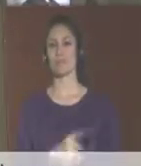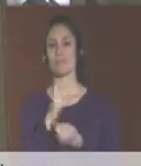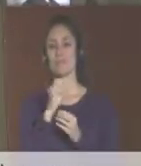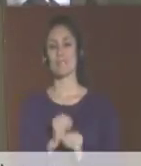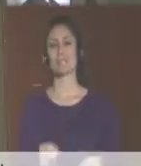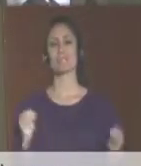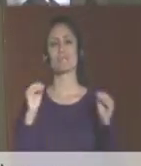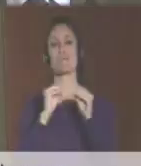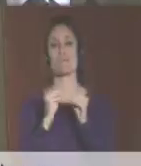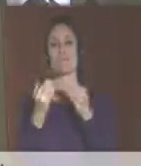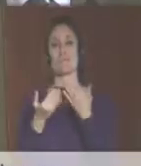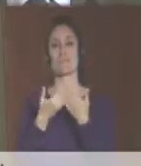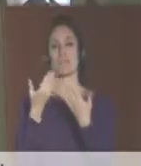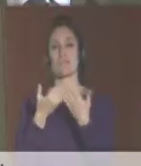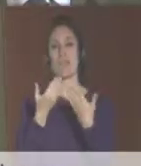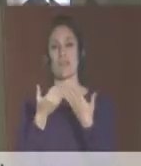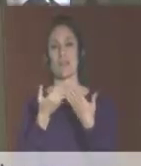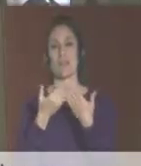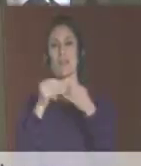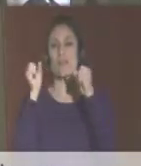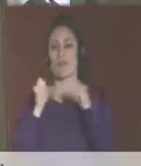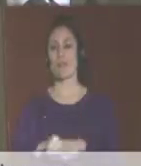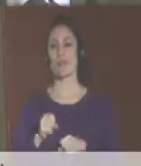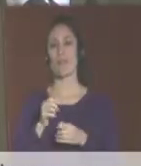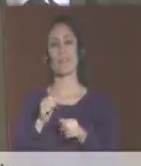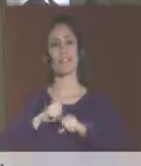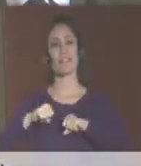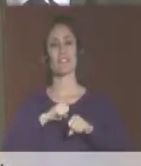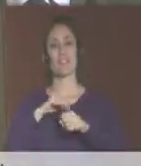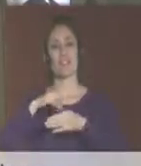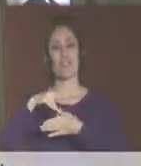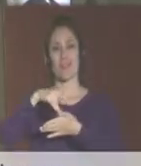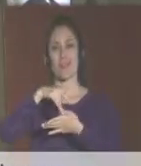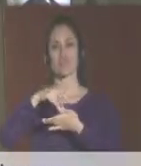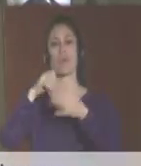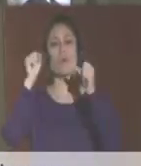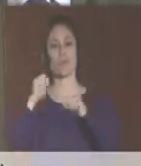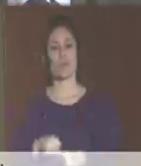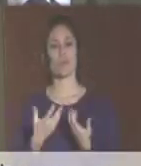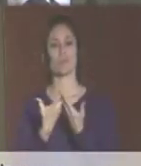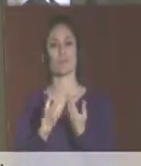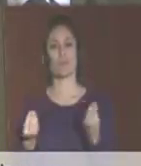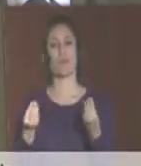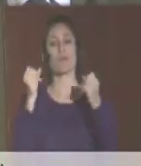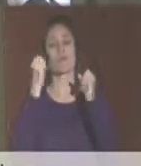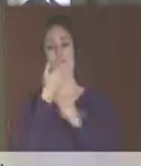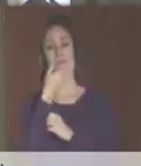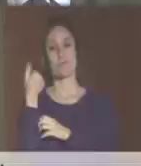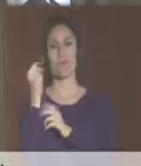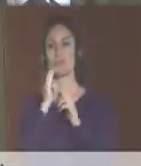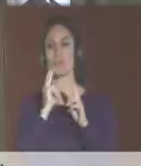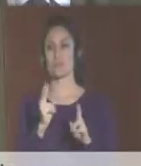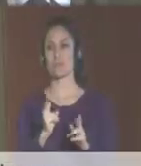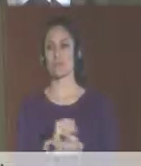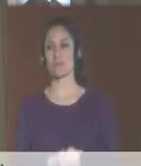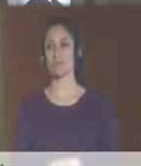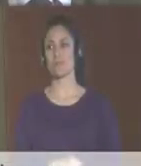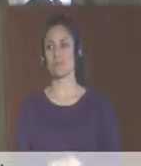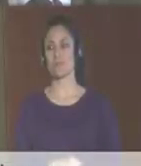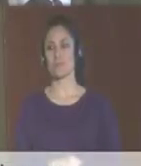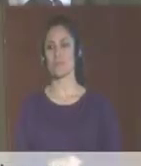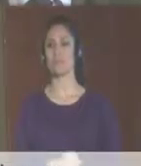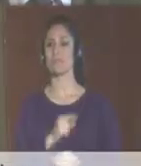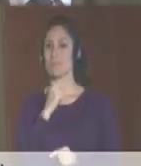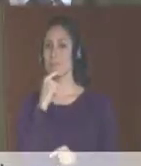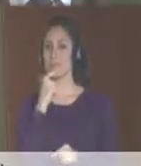And then we can see how it is a lot easier to carry out risk management actions and